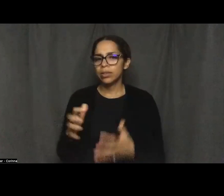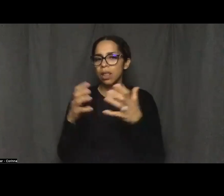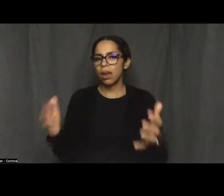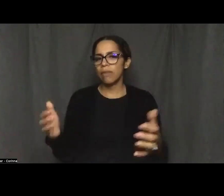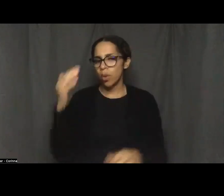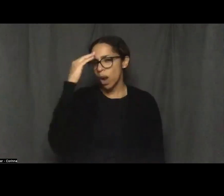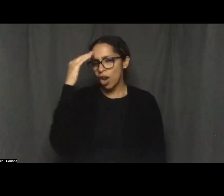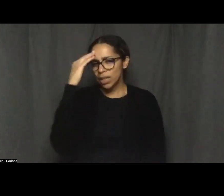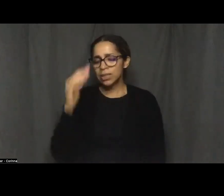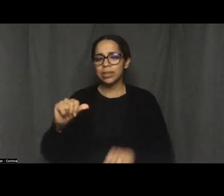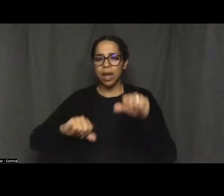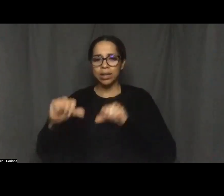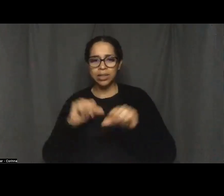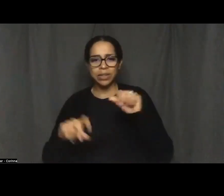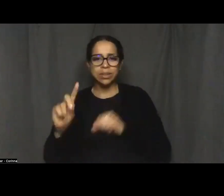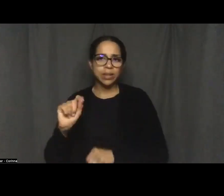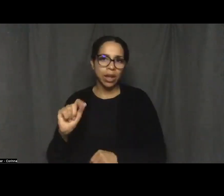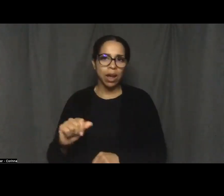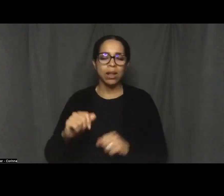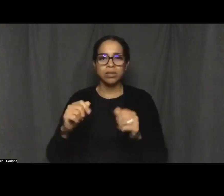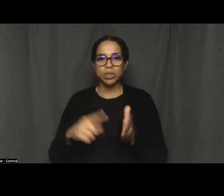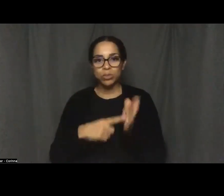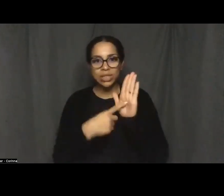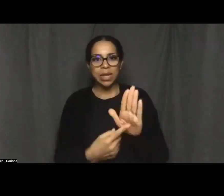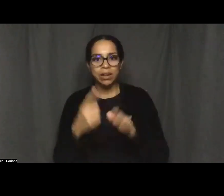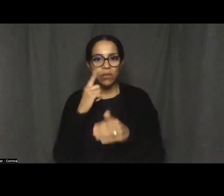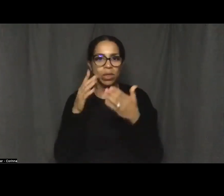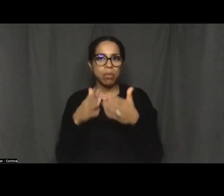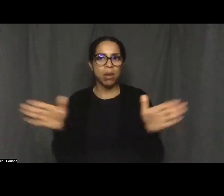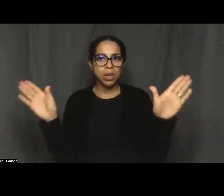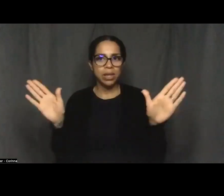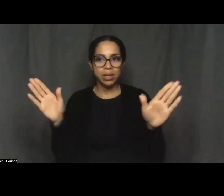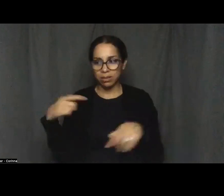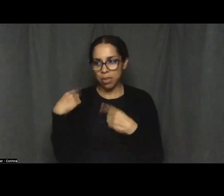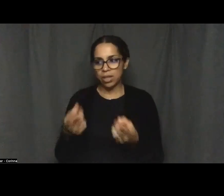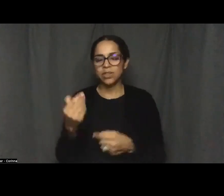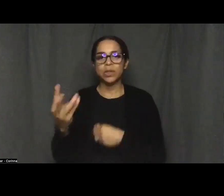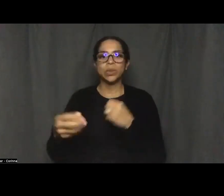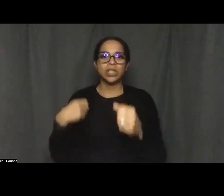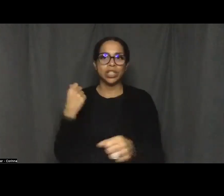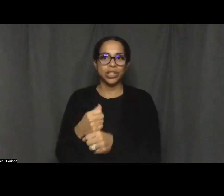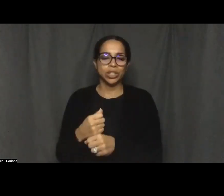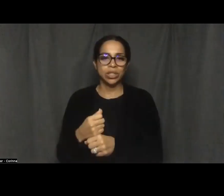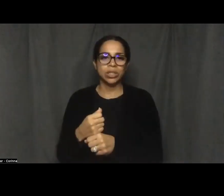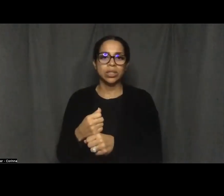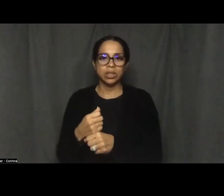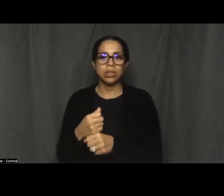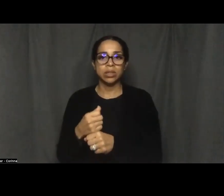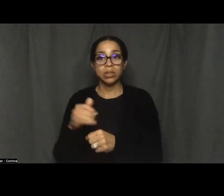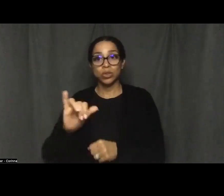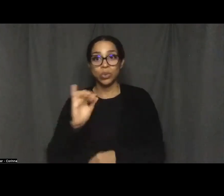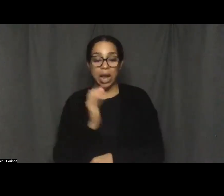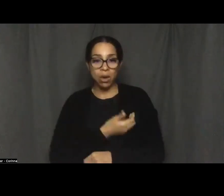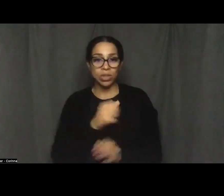and scientific data that have been, presented to the public generally in the past few years. And especially in our state, there's